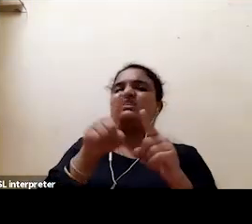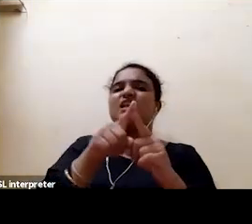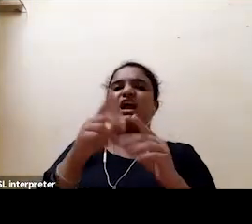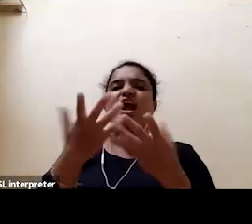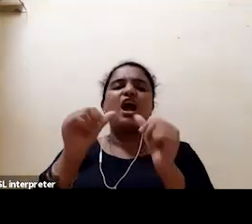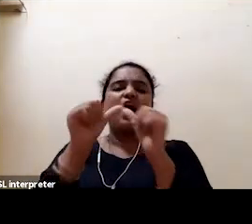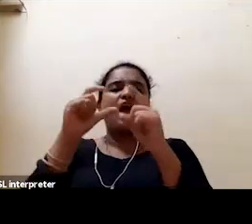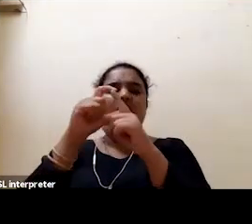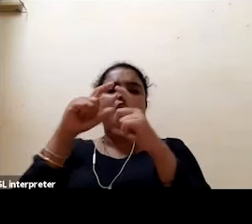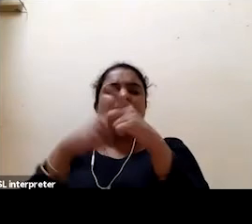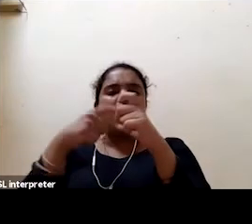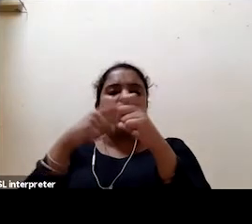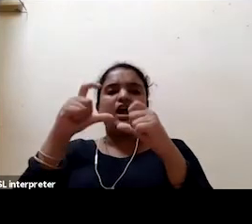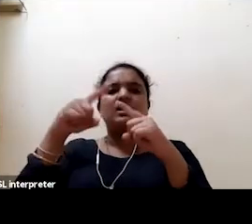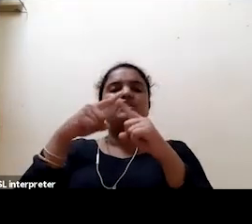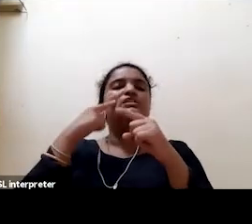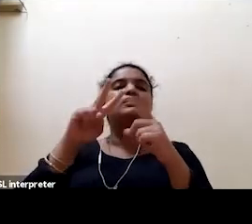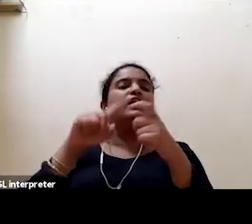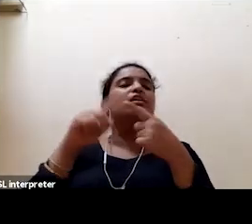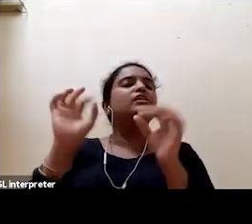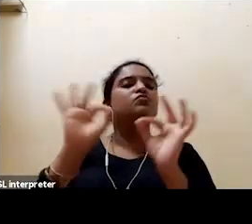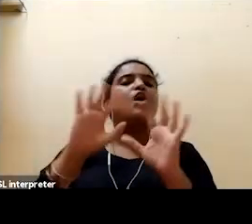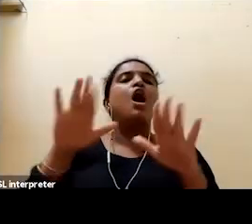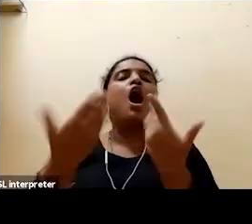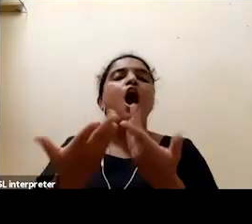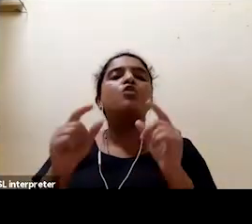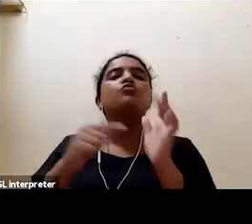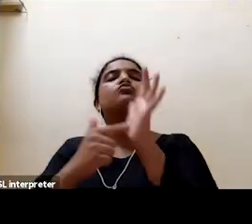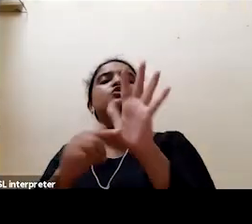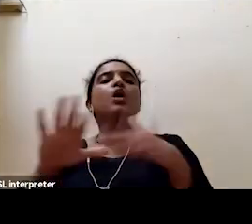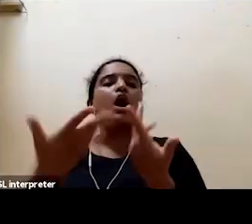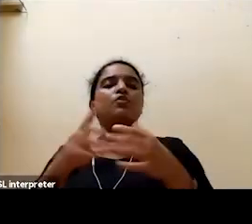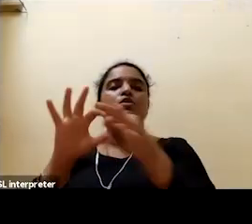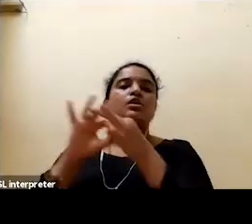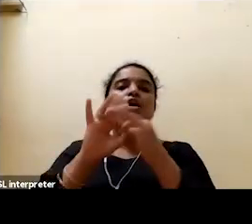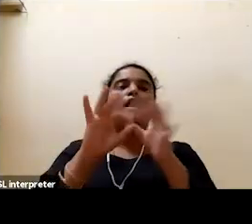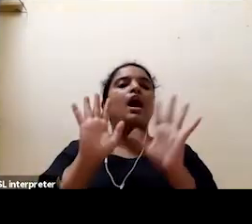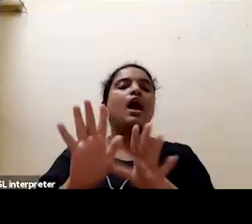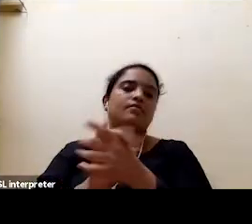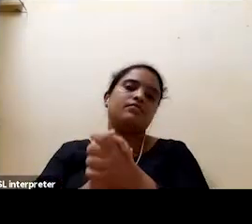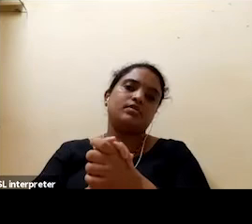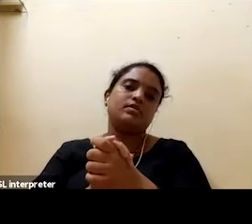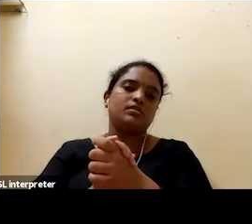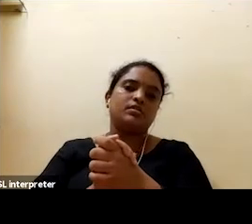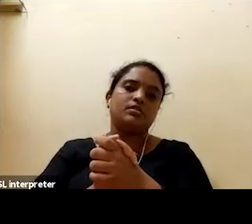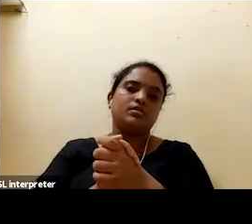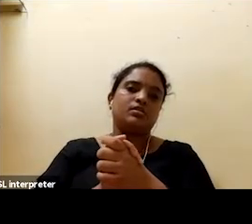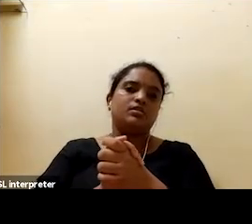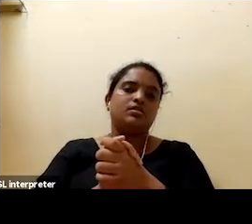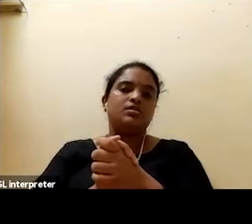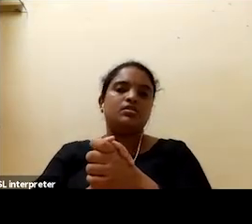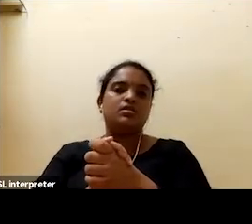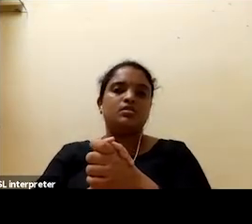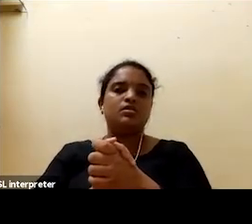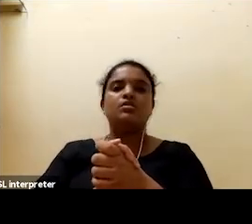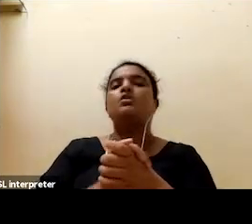how am I going to explain? But sometimes, you know what, we end up using three, four adjectives before one noun. And just one